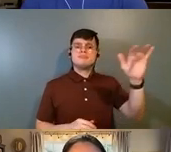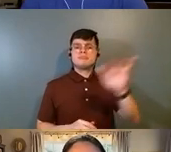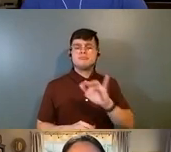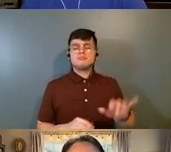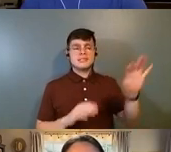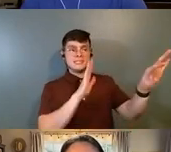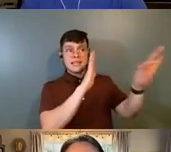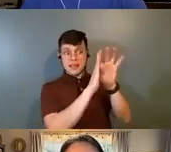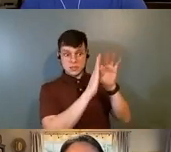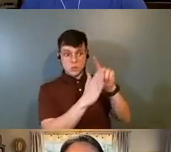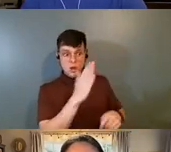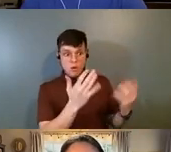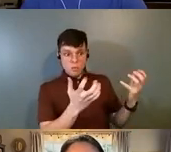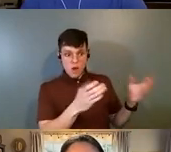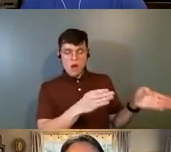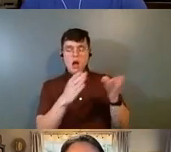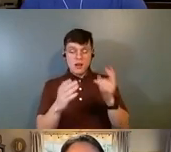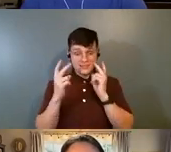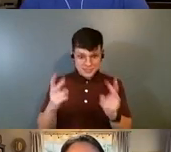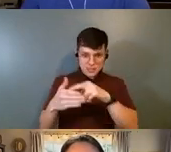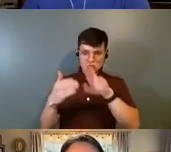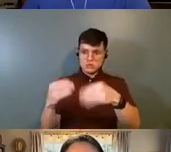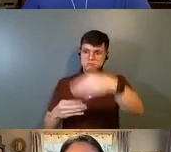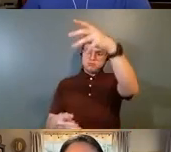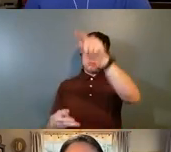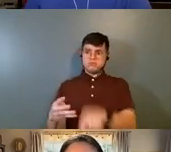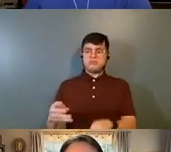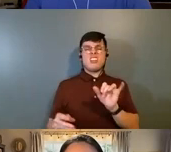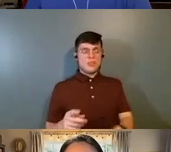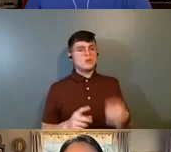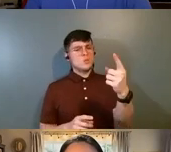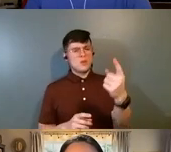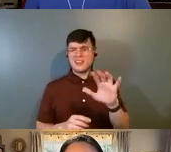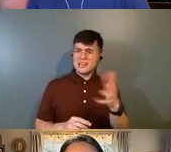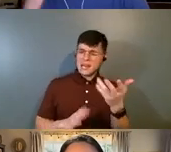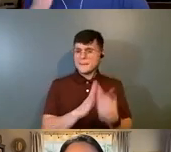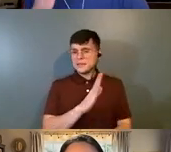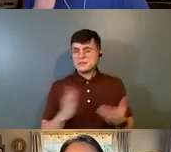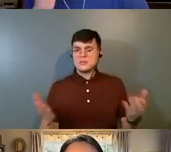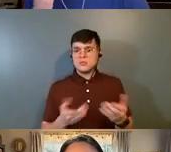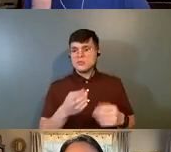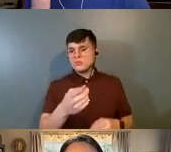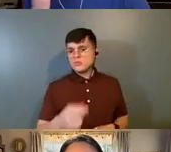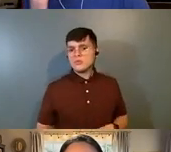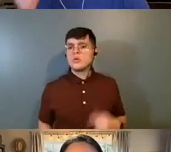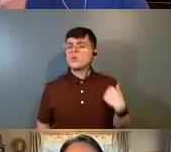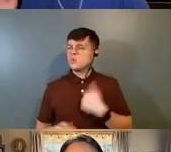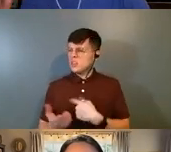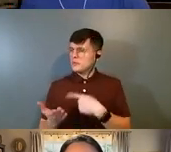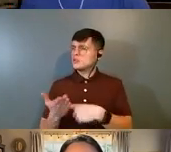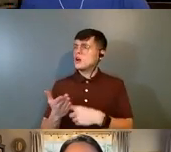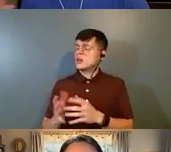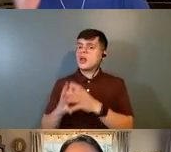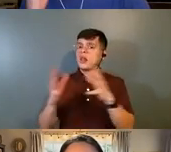criteria and seeing the results. Like that's one thing that's kind of missing here. So we've been talking a lot about like